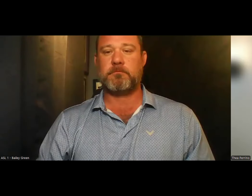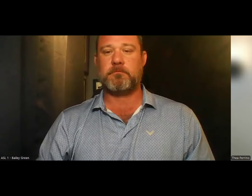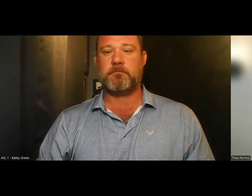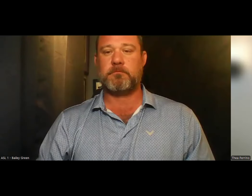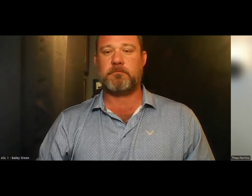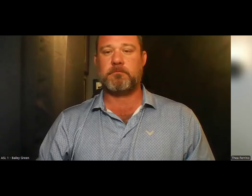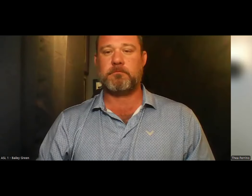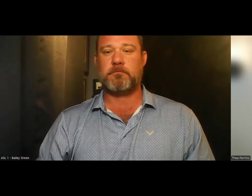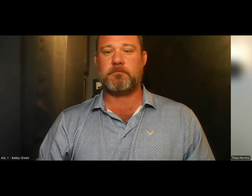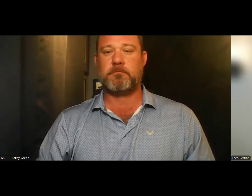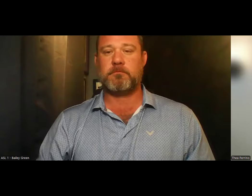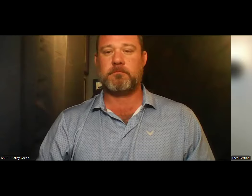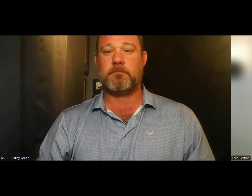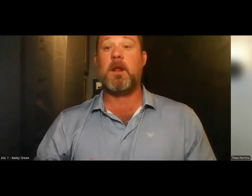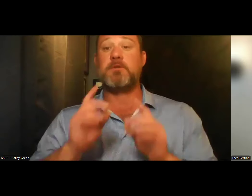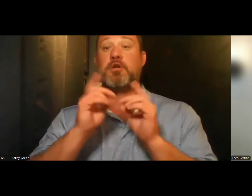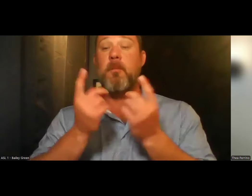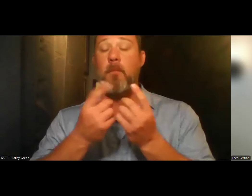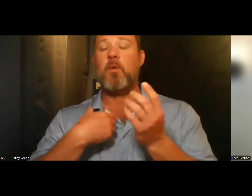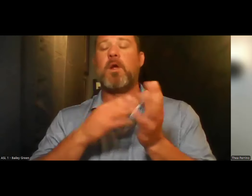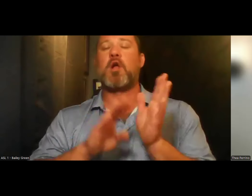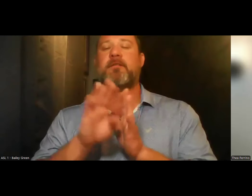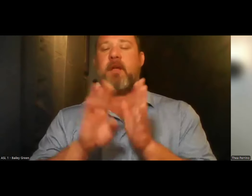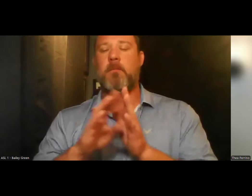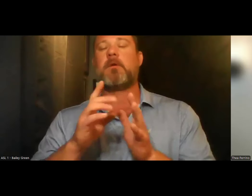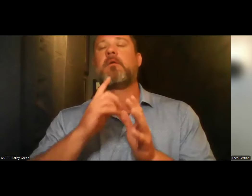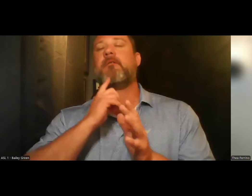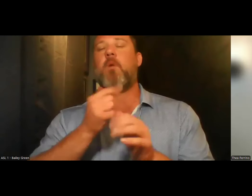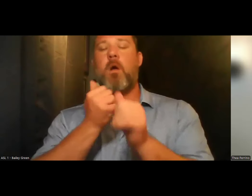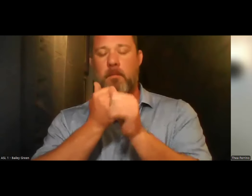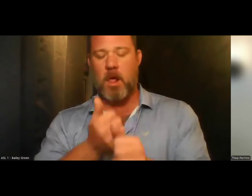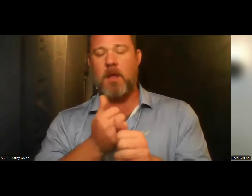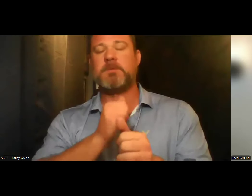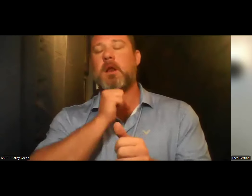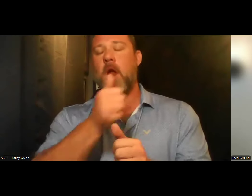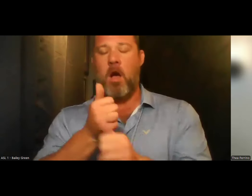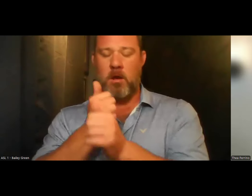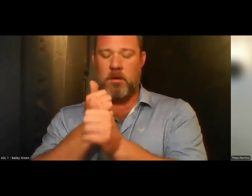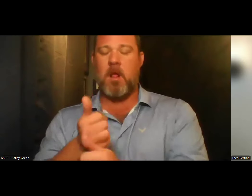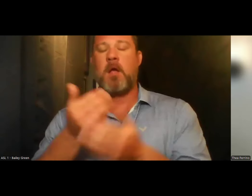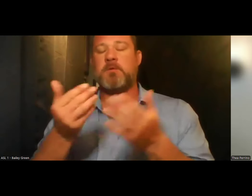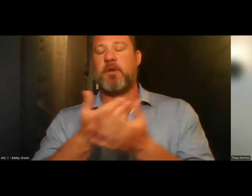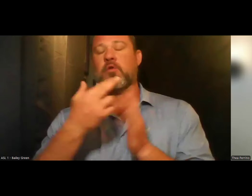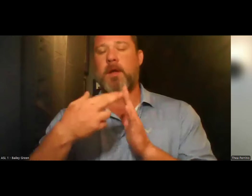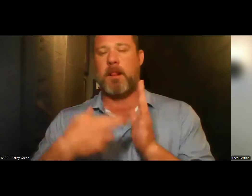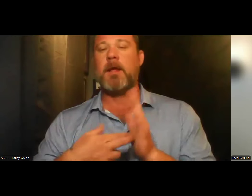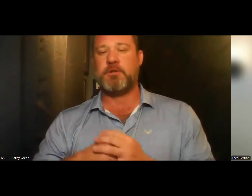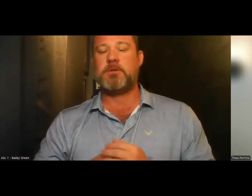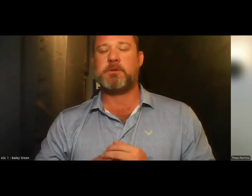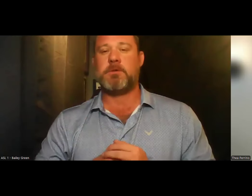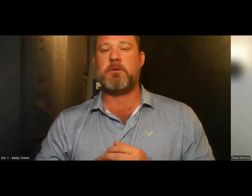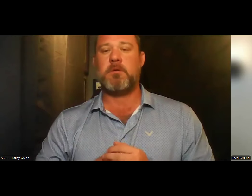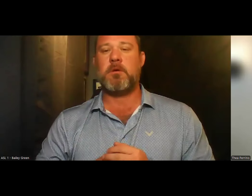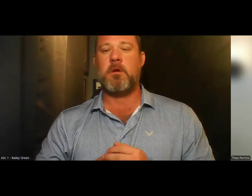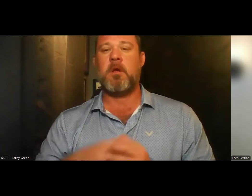as a department, we are developing plans to monitor compliance and non-compliance with these new regulations. And this will